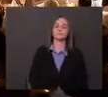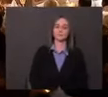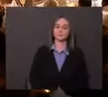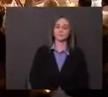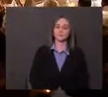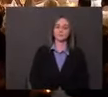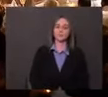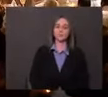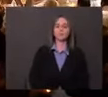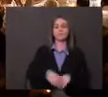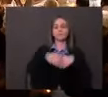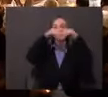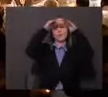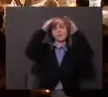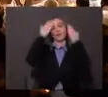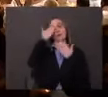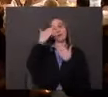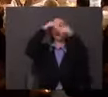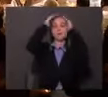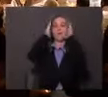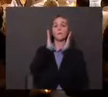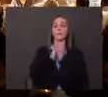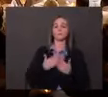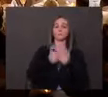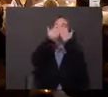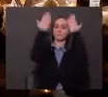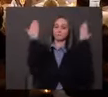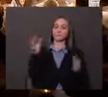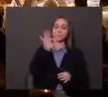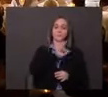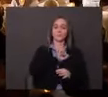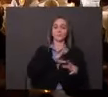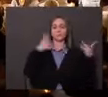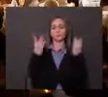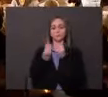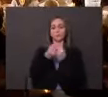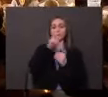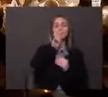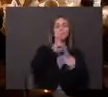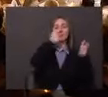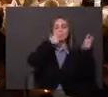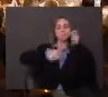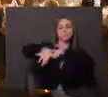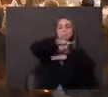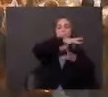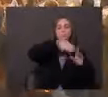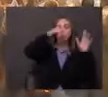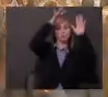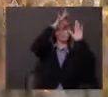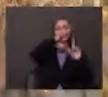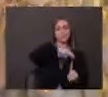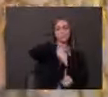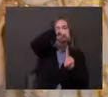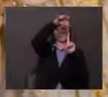Hail Mary, full of grace, the Lord is with thee. Blessed art thou amongst women,